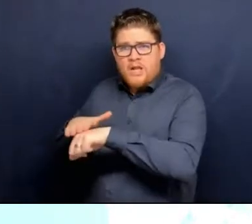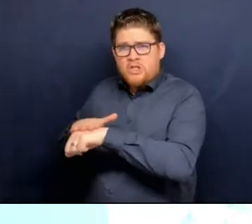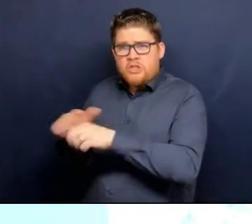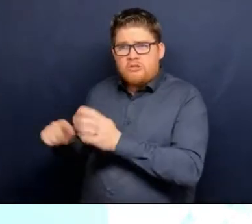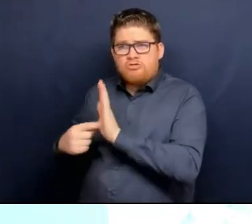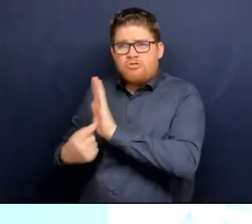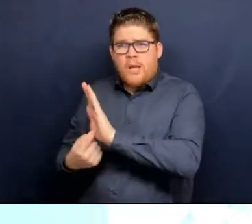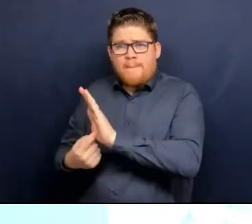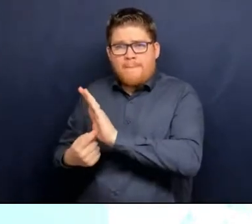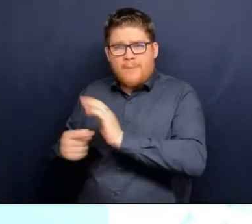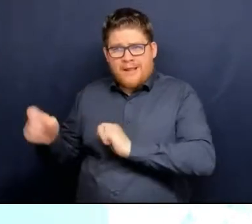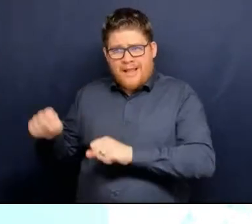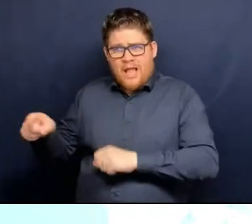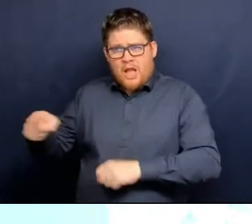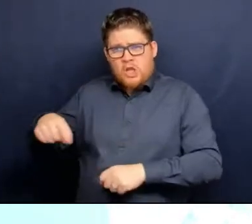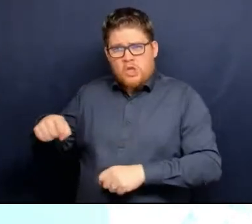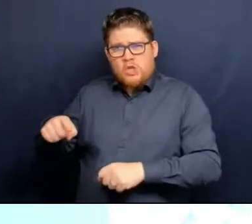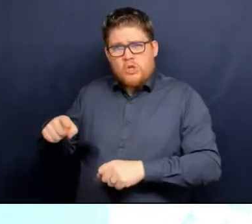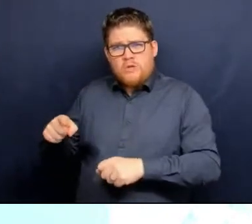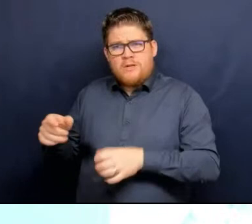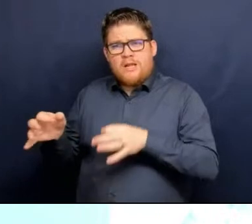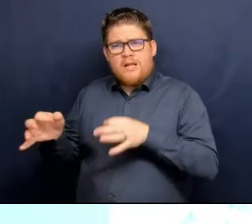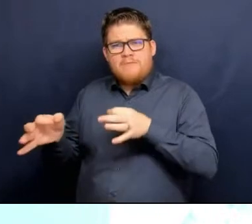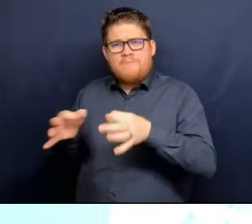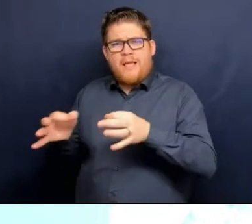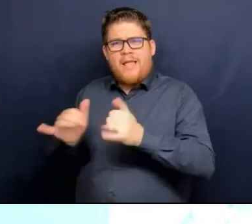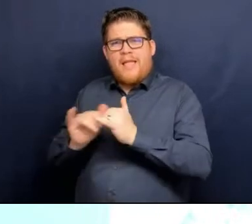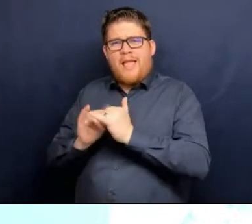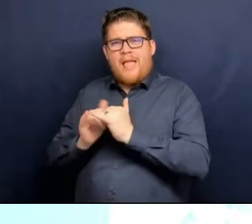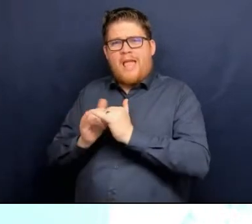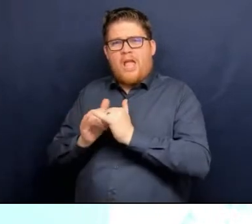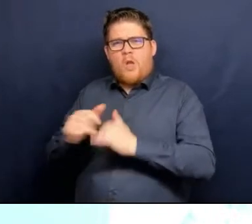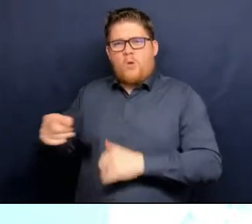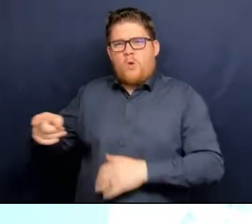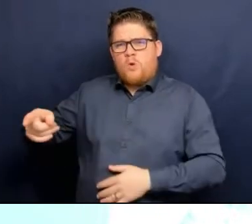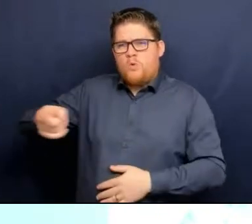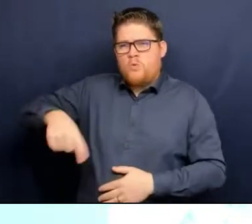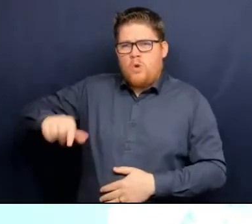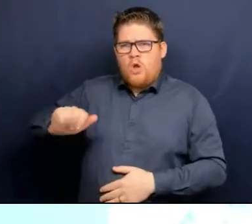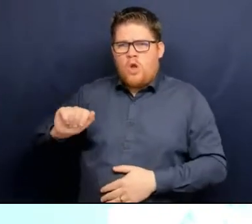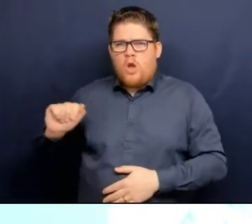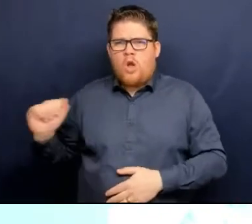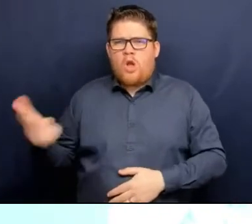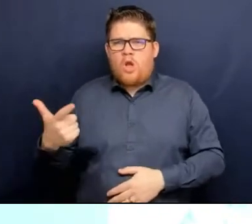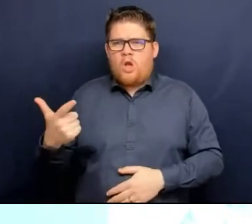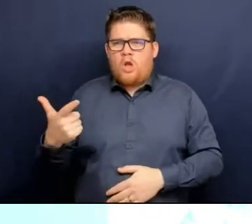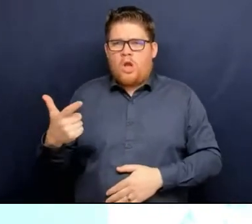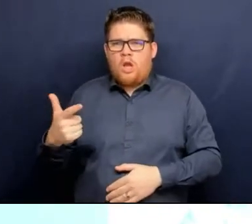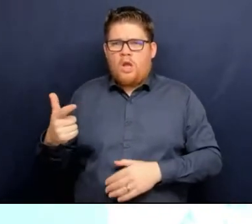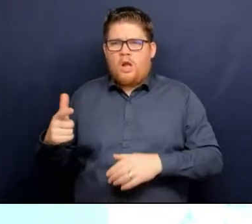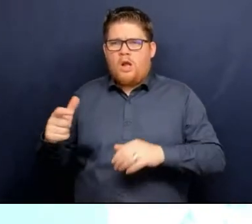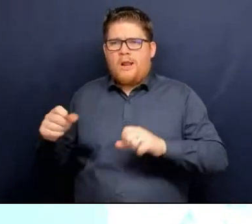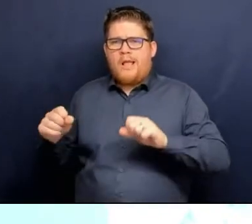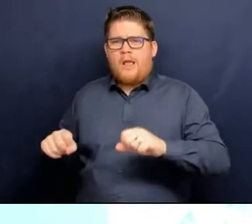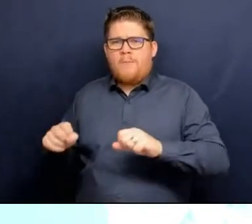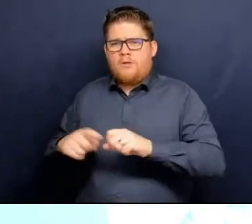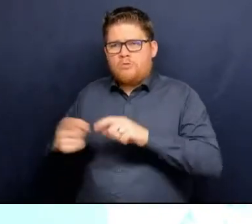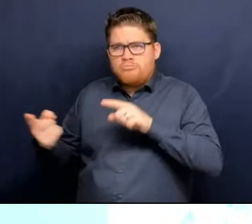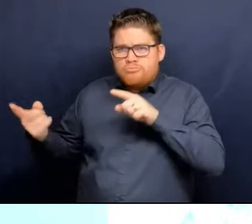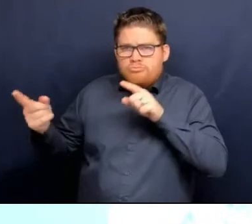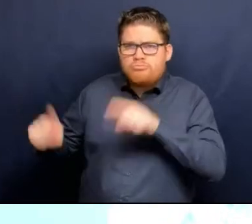could explain how you're all going to be able to have the same or same point of view when you go in to try to put